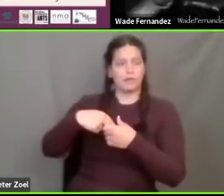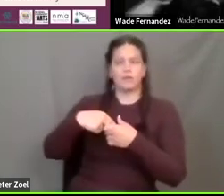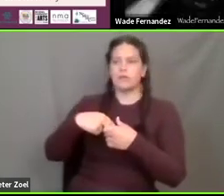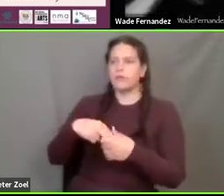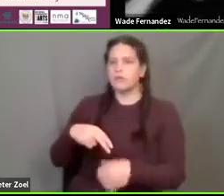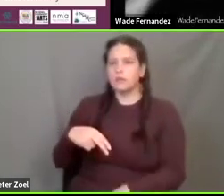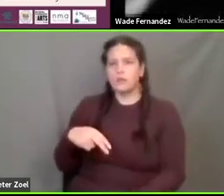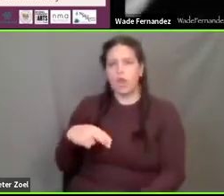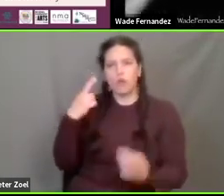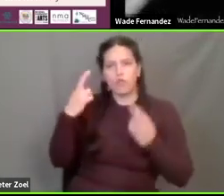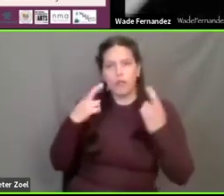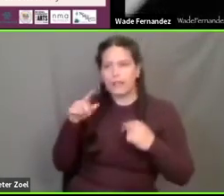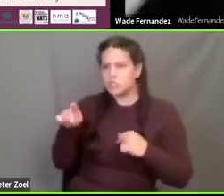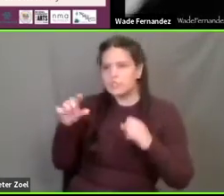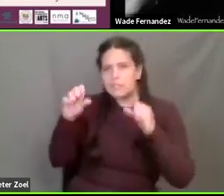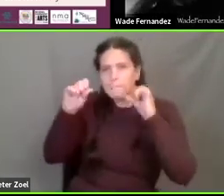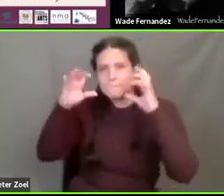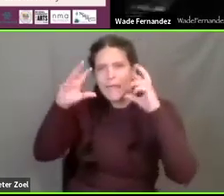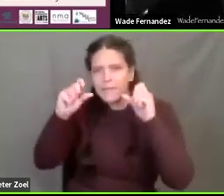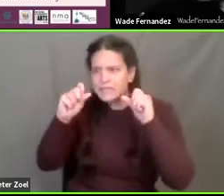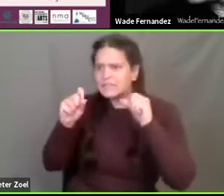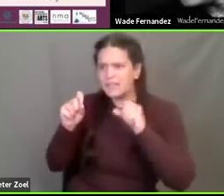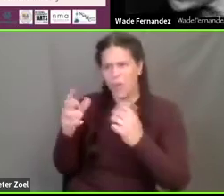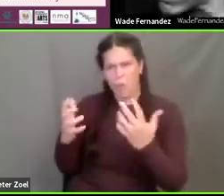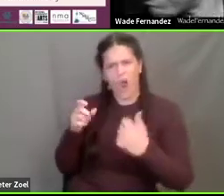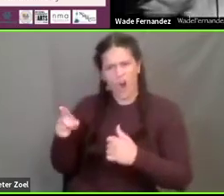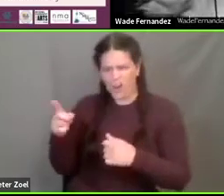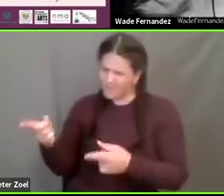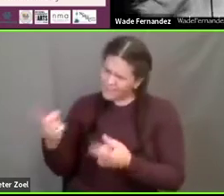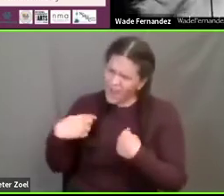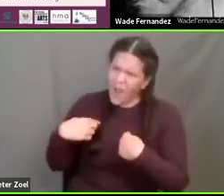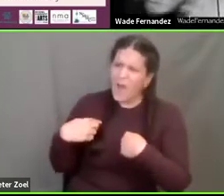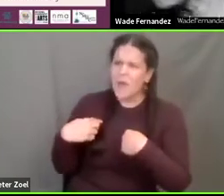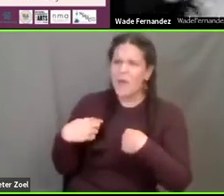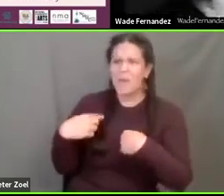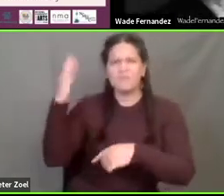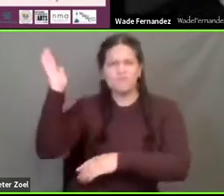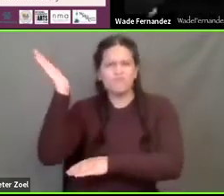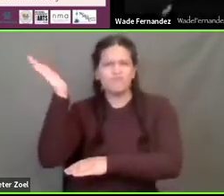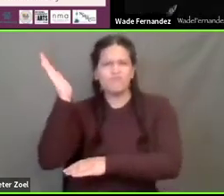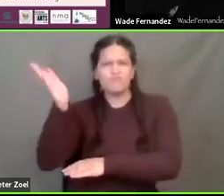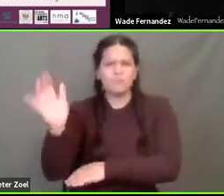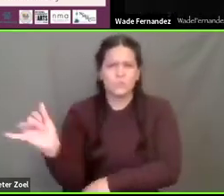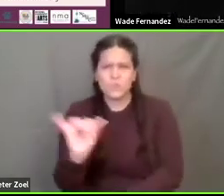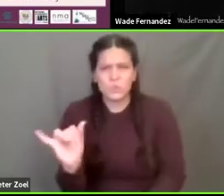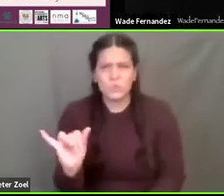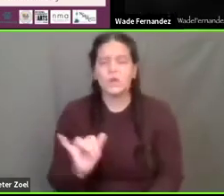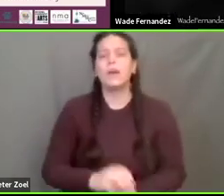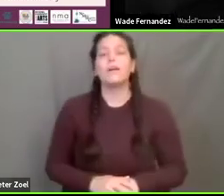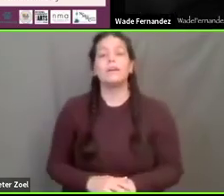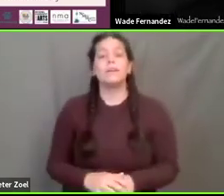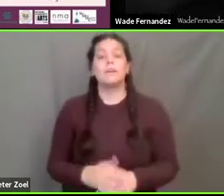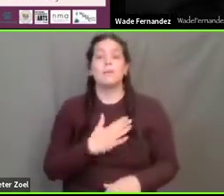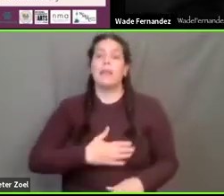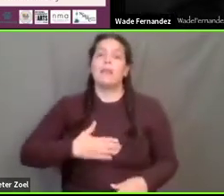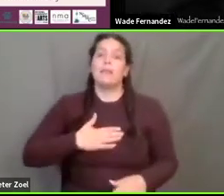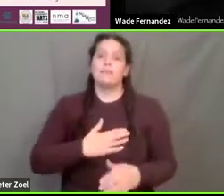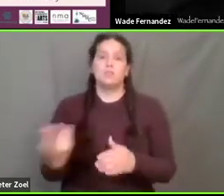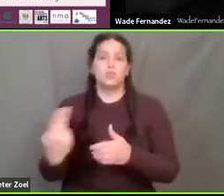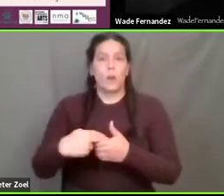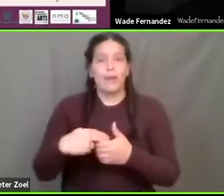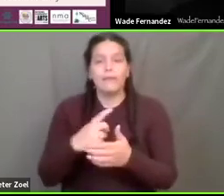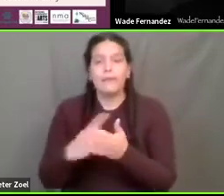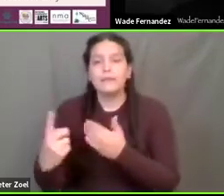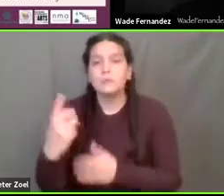be one of our wisdom speakers for our wisdom circle next Wednesday. So please check us out next Wednesday for